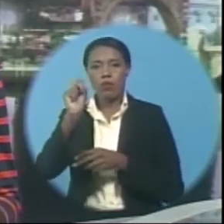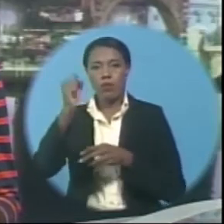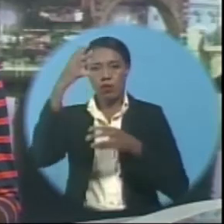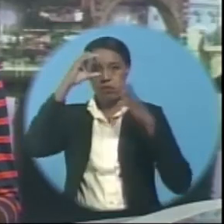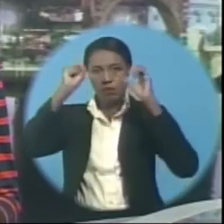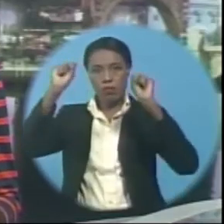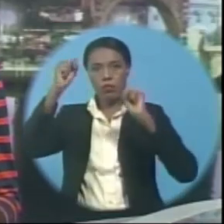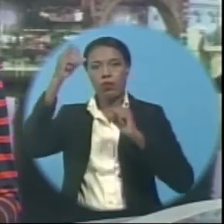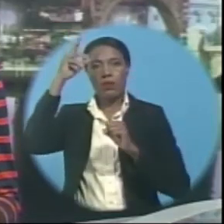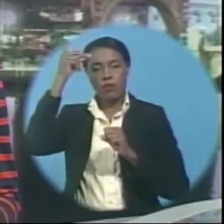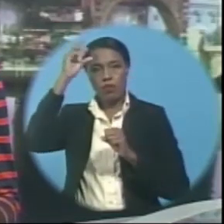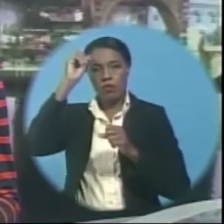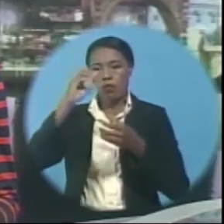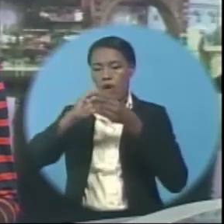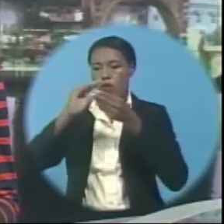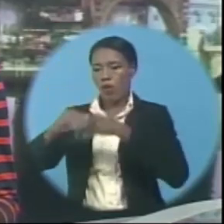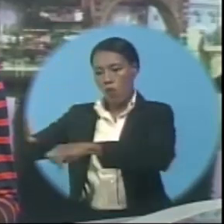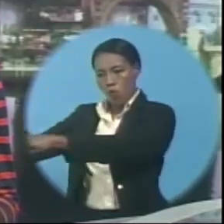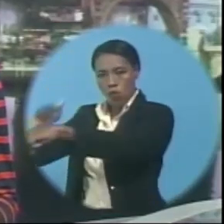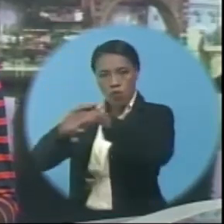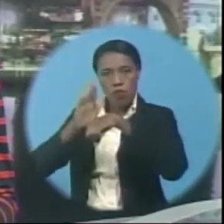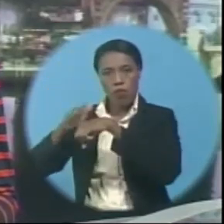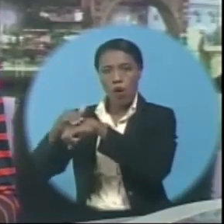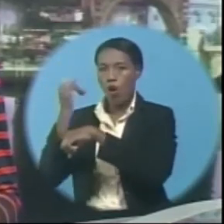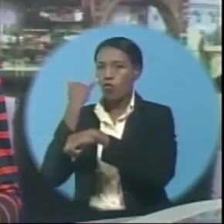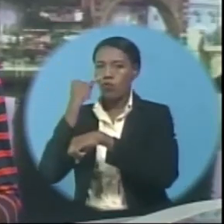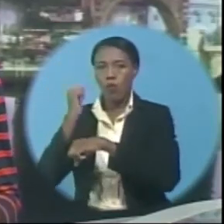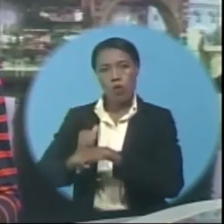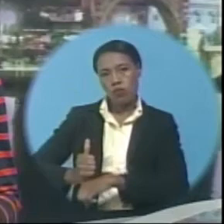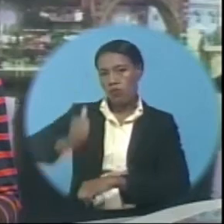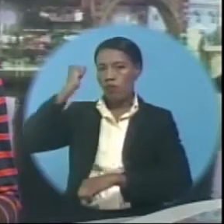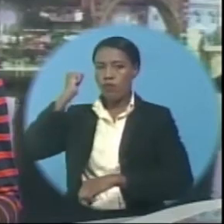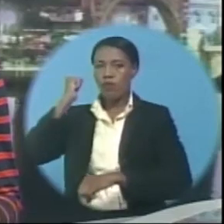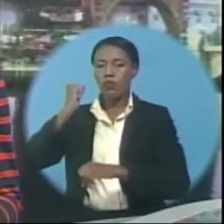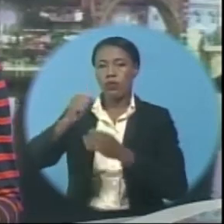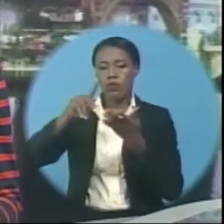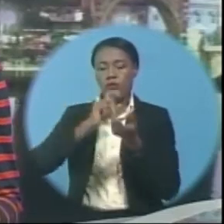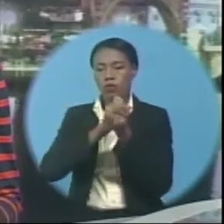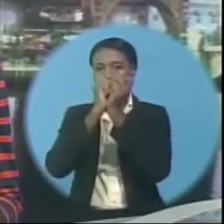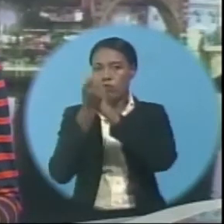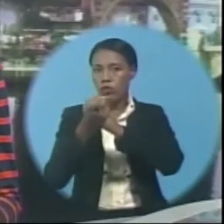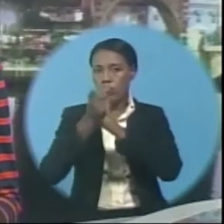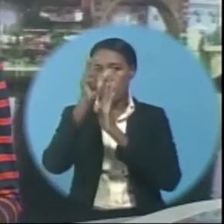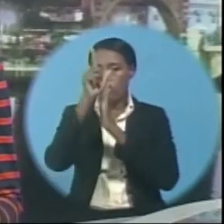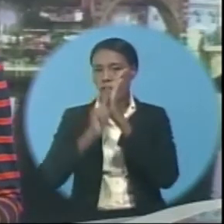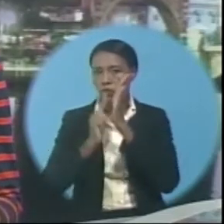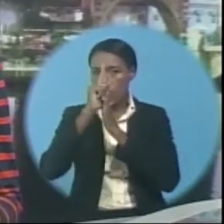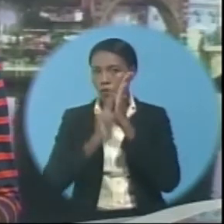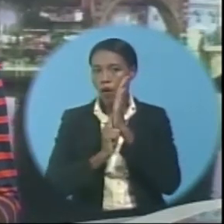Maduro delivers on his bid to rewrite the constitution. He's calling the Venezuelan president